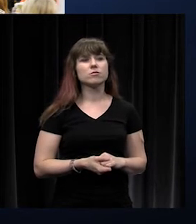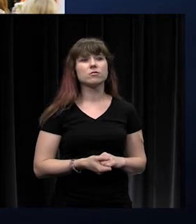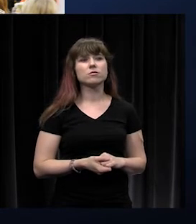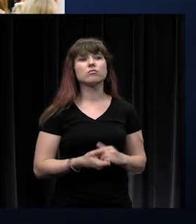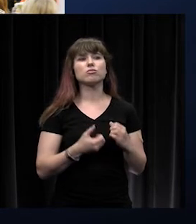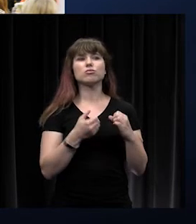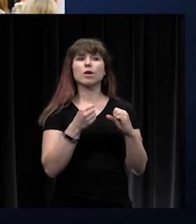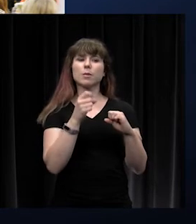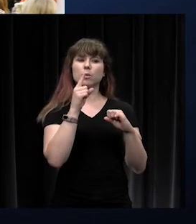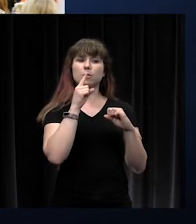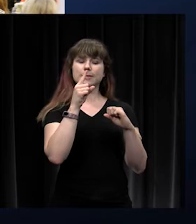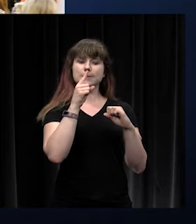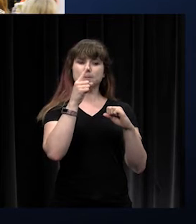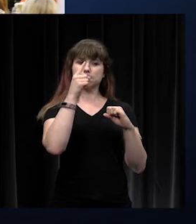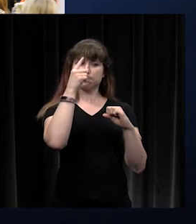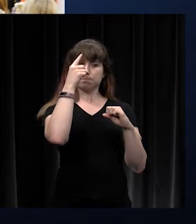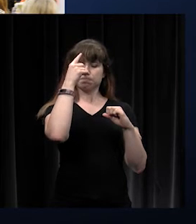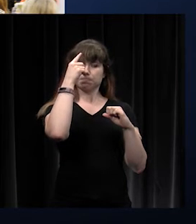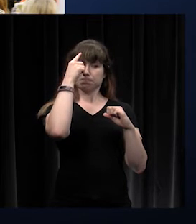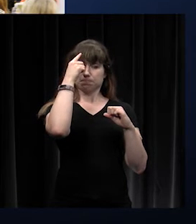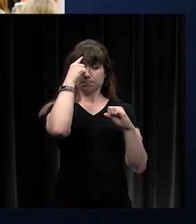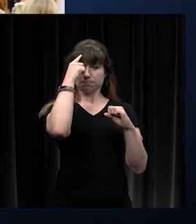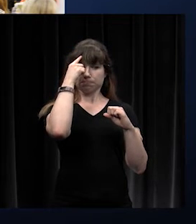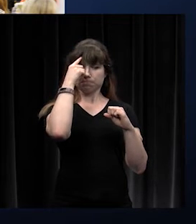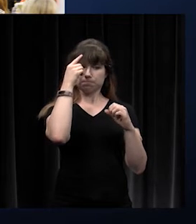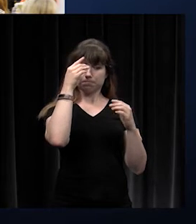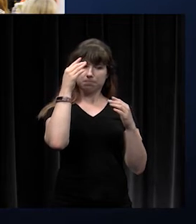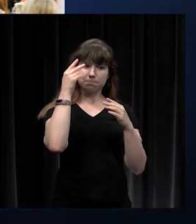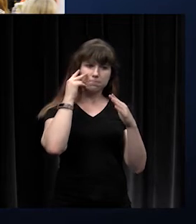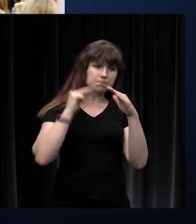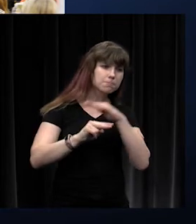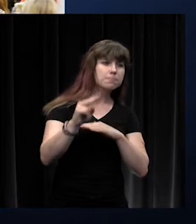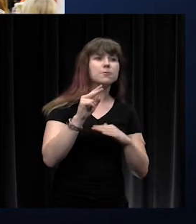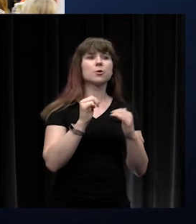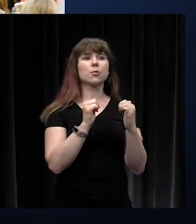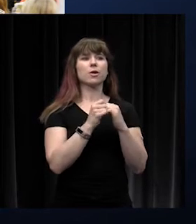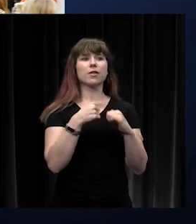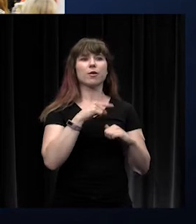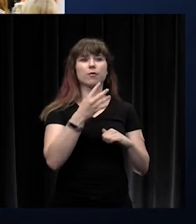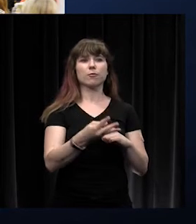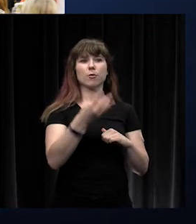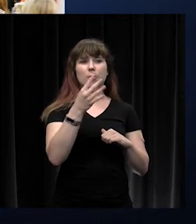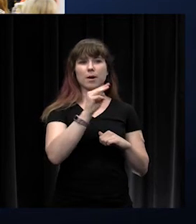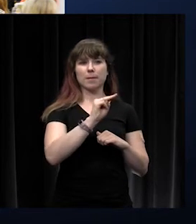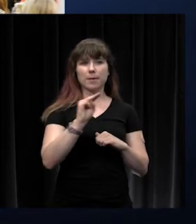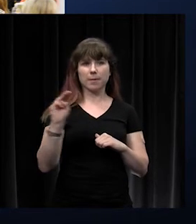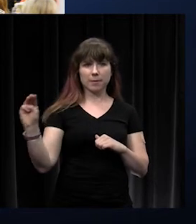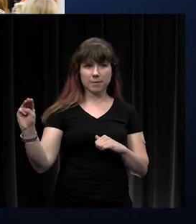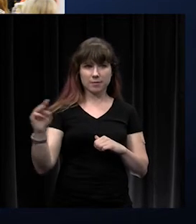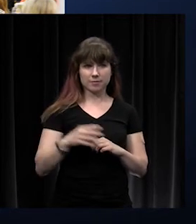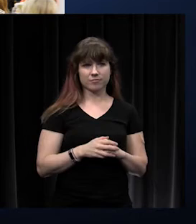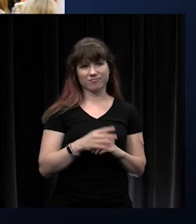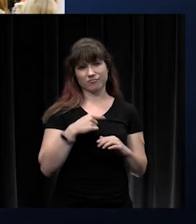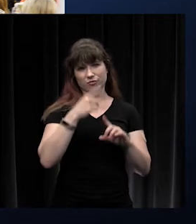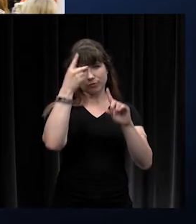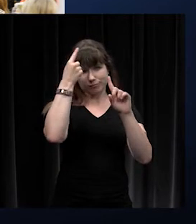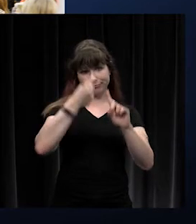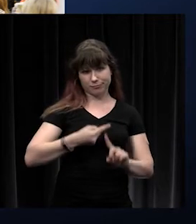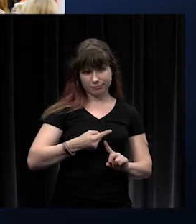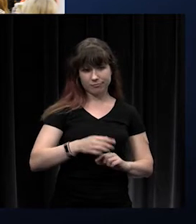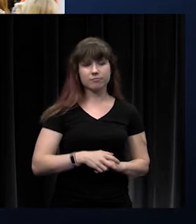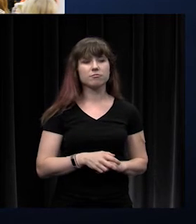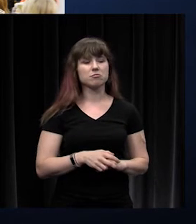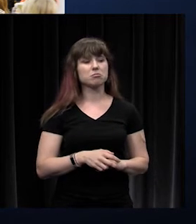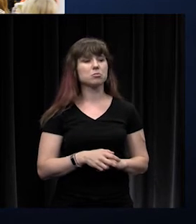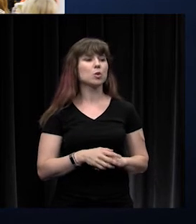those wonderful sessions that you see offered. We're aligned with our four M's. So after teachers came to Leadership Summit for a day